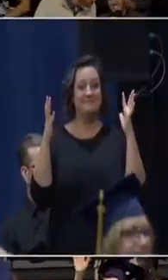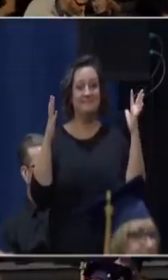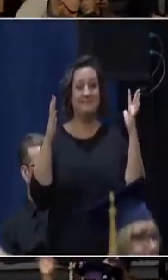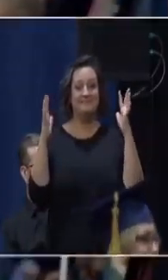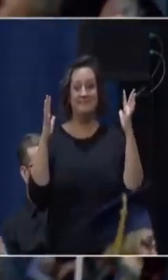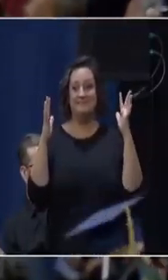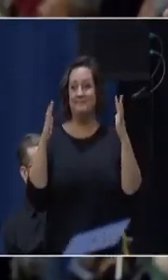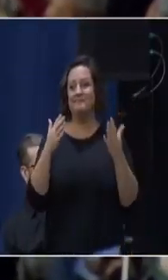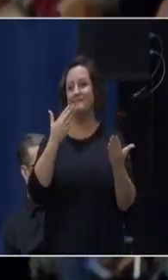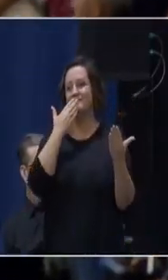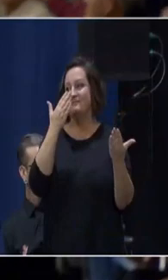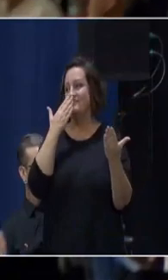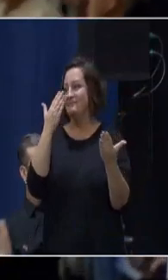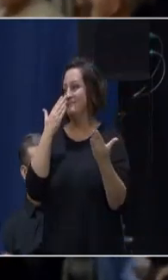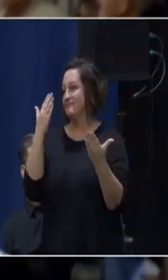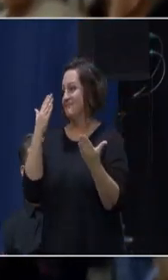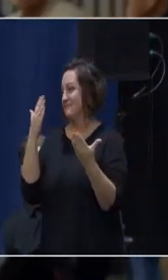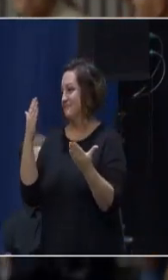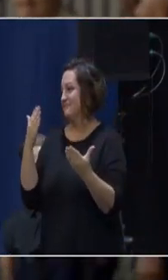Thank you.